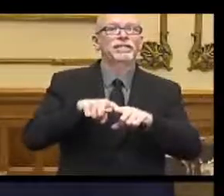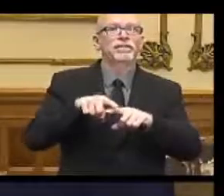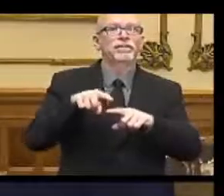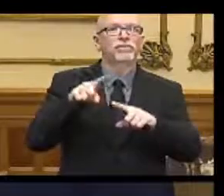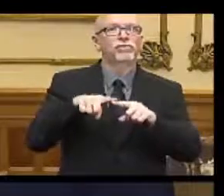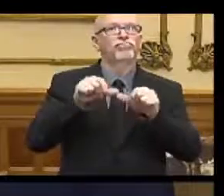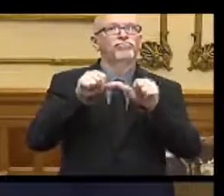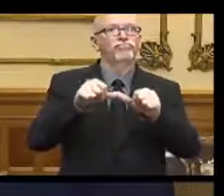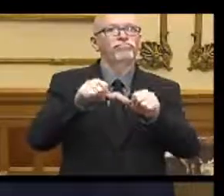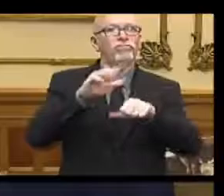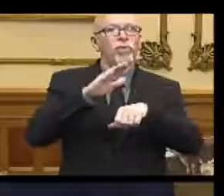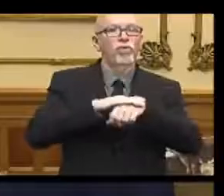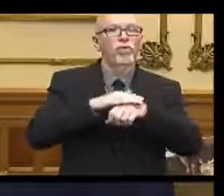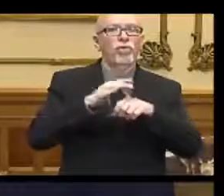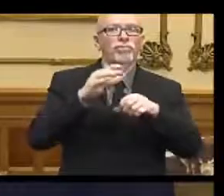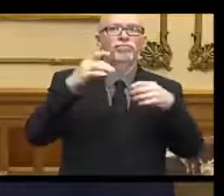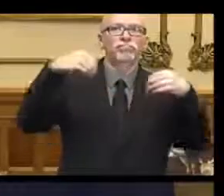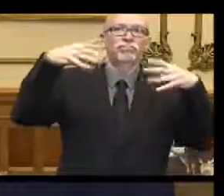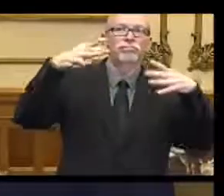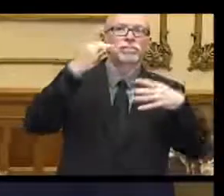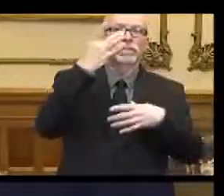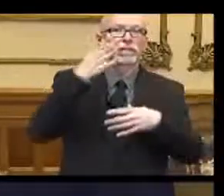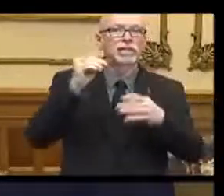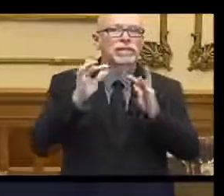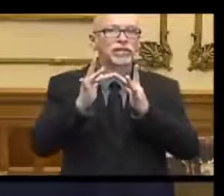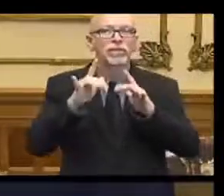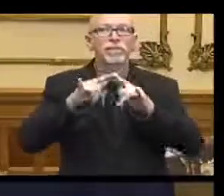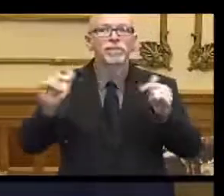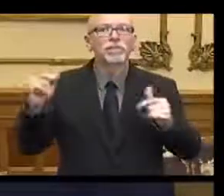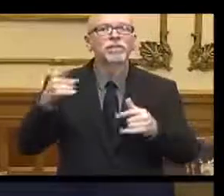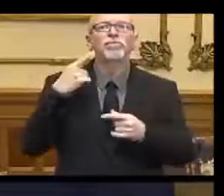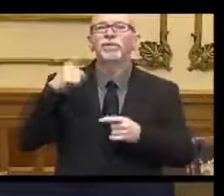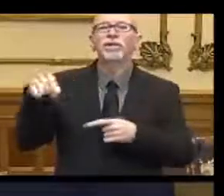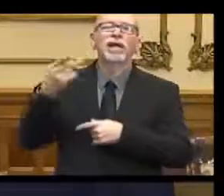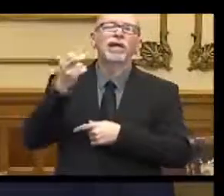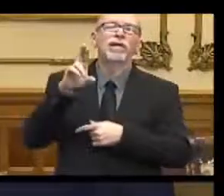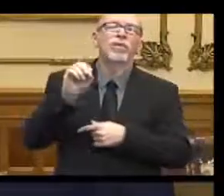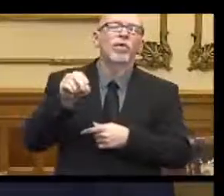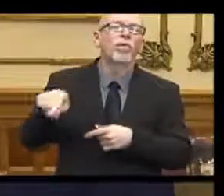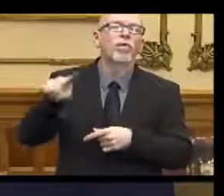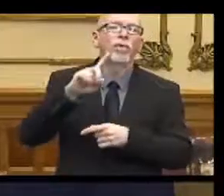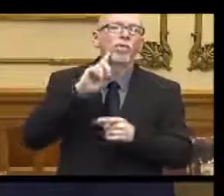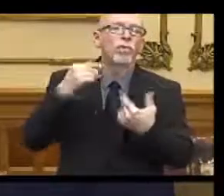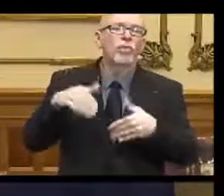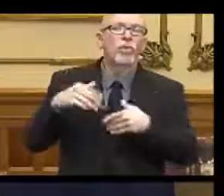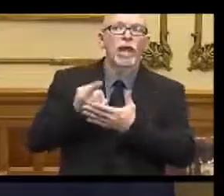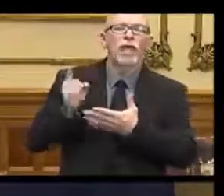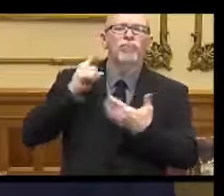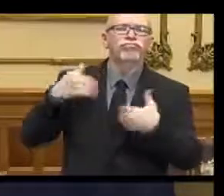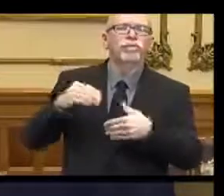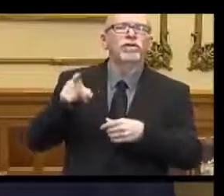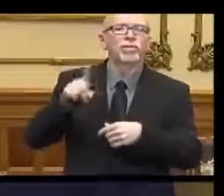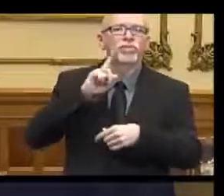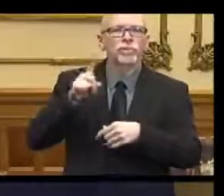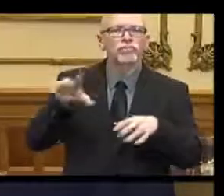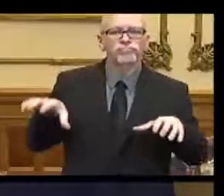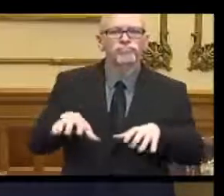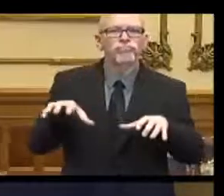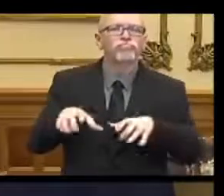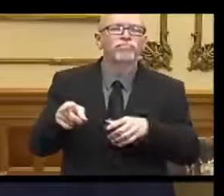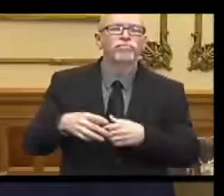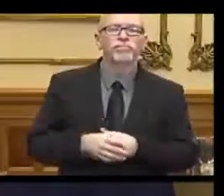stay online are online. And these folks were heroic last week, but they are really stepping up to the plate and knocking it out of the